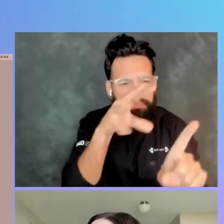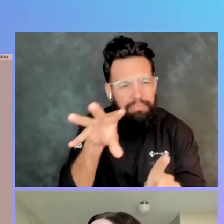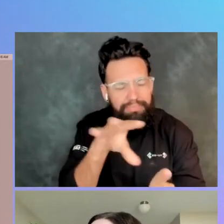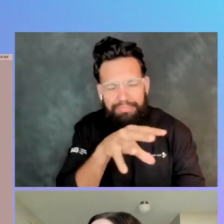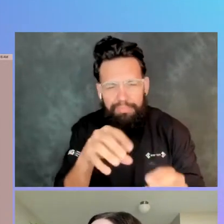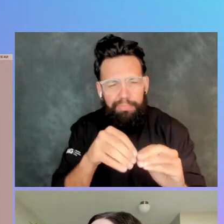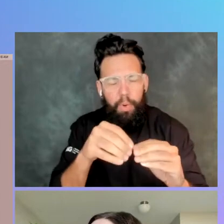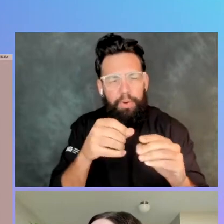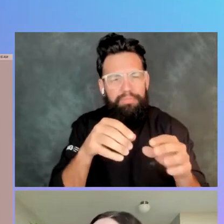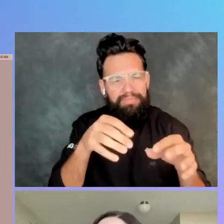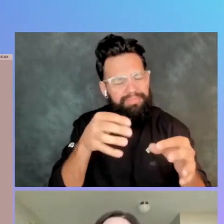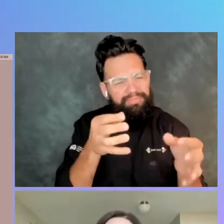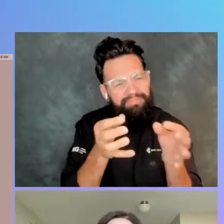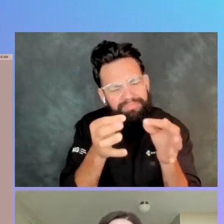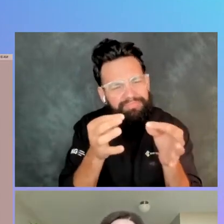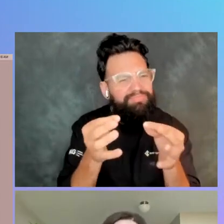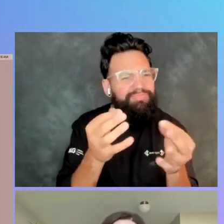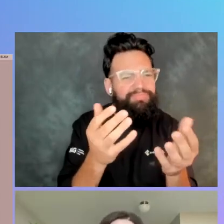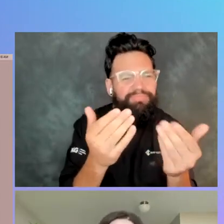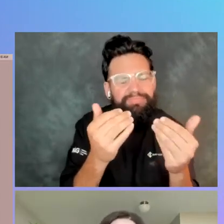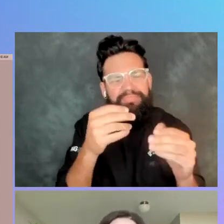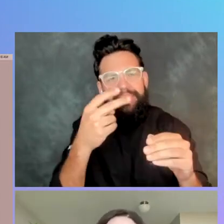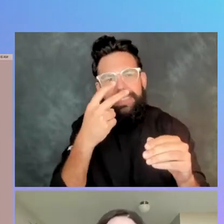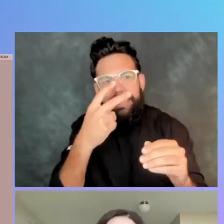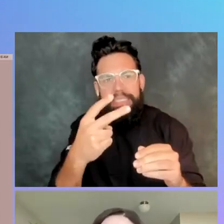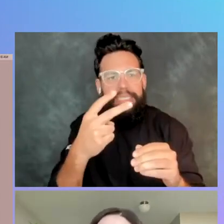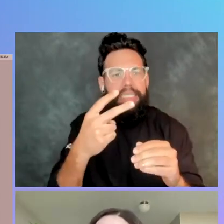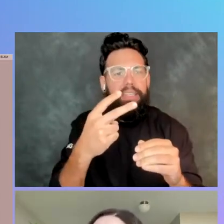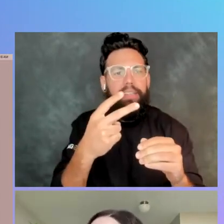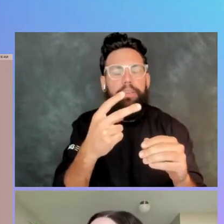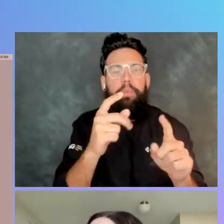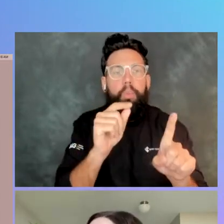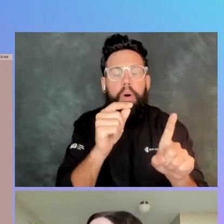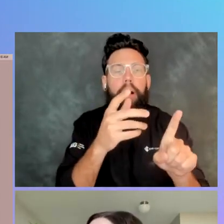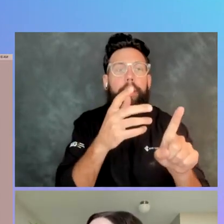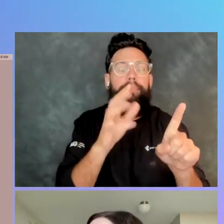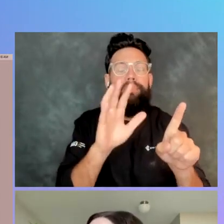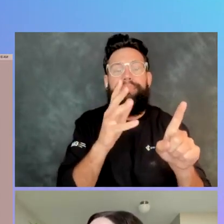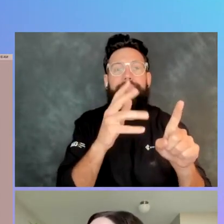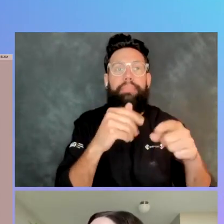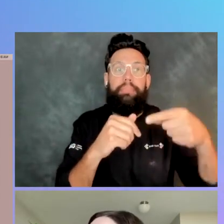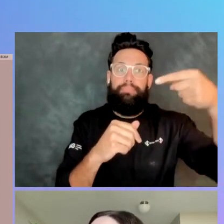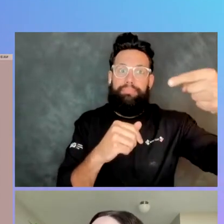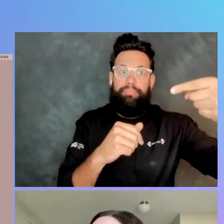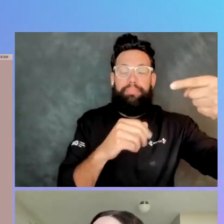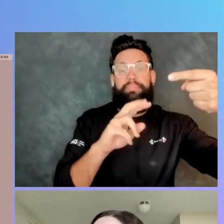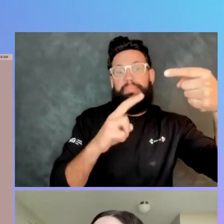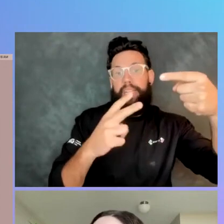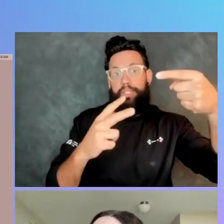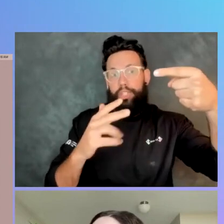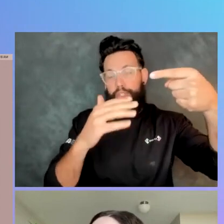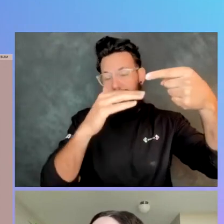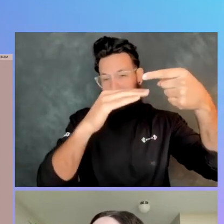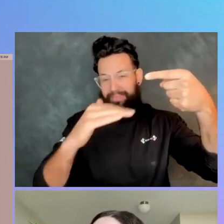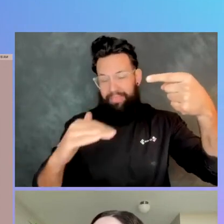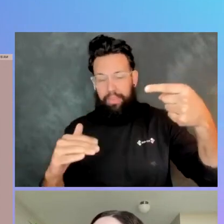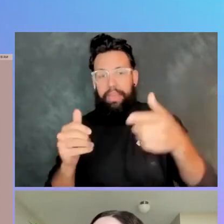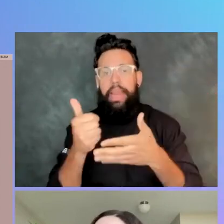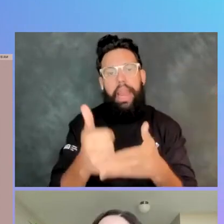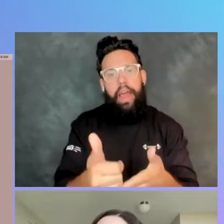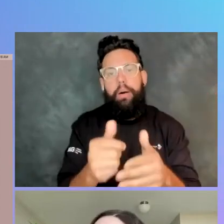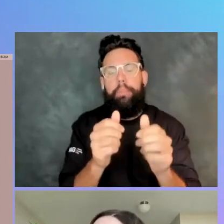more detail at the properties to understand the child-parent relationships between those views. Sometimes that can be helpful when you're troubleshooting a